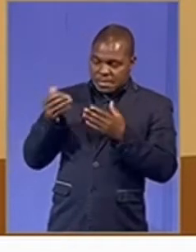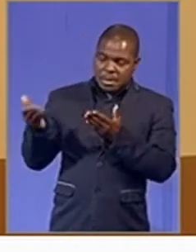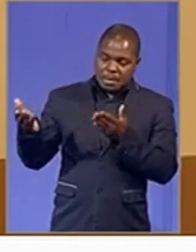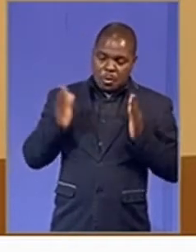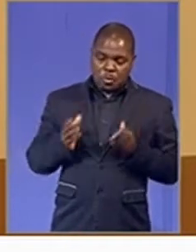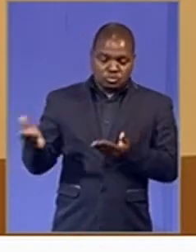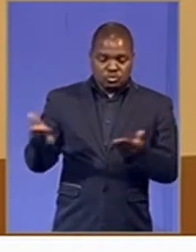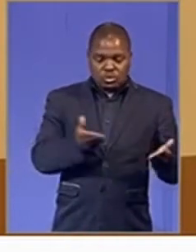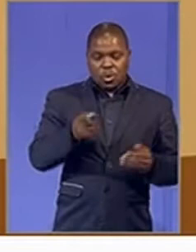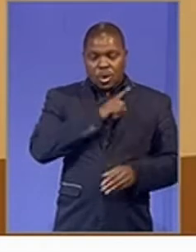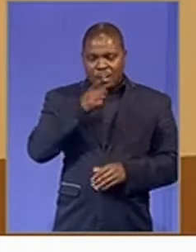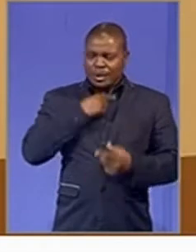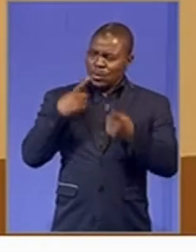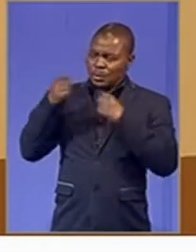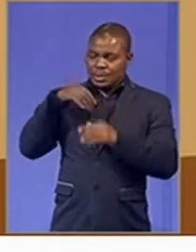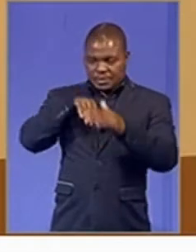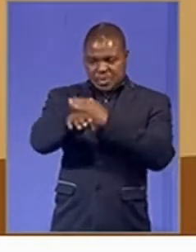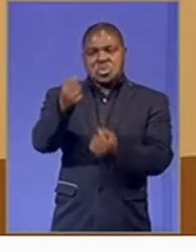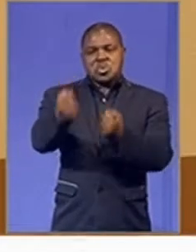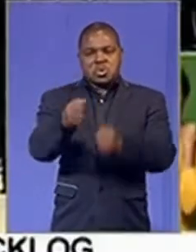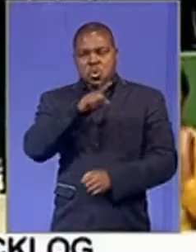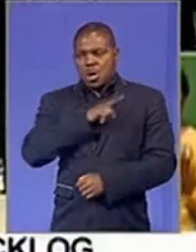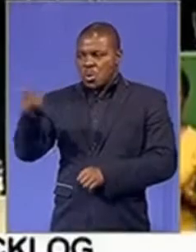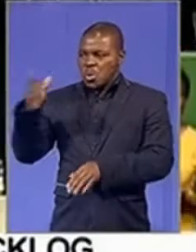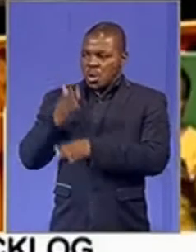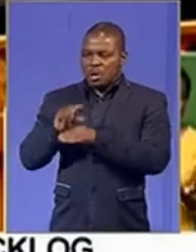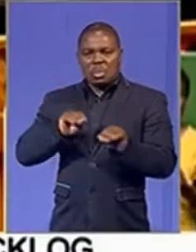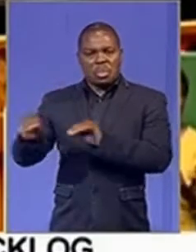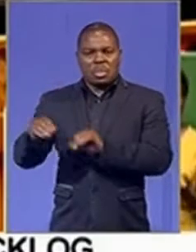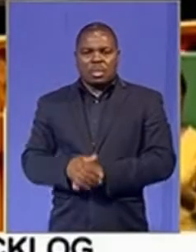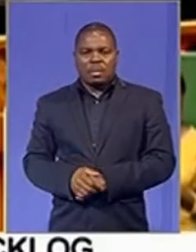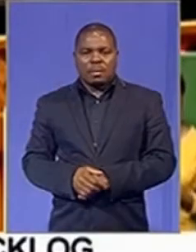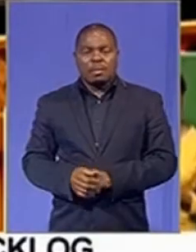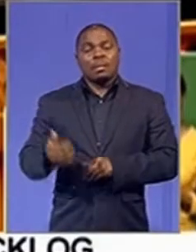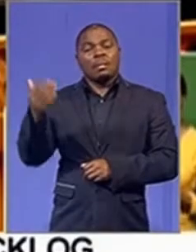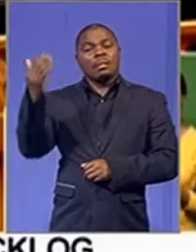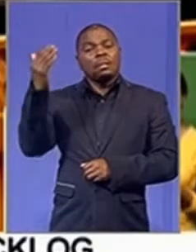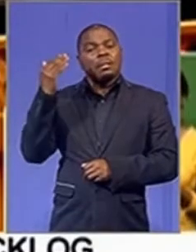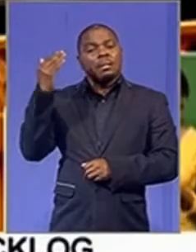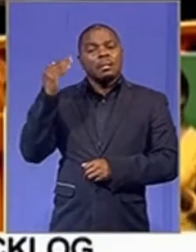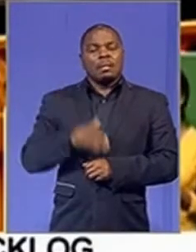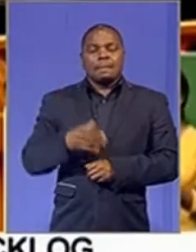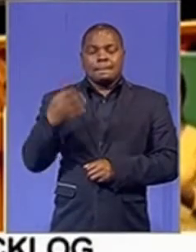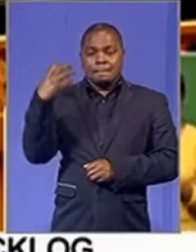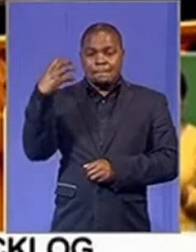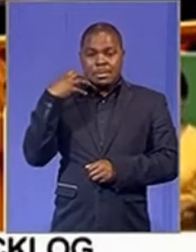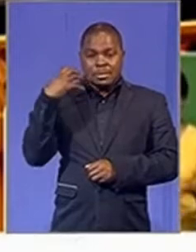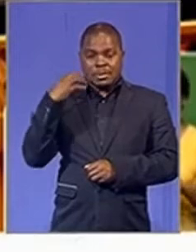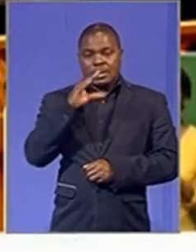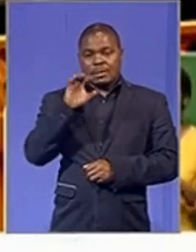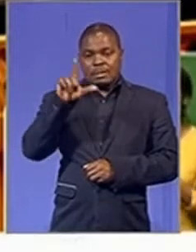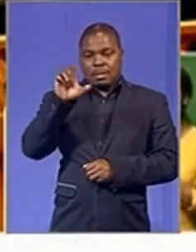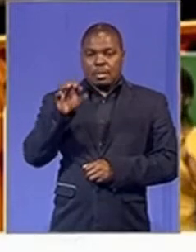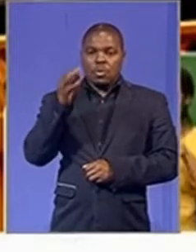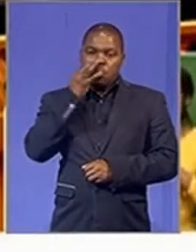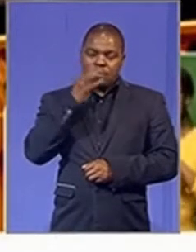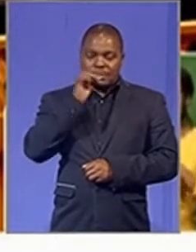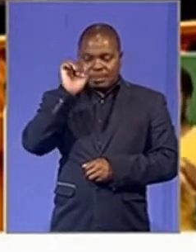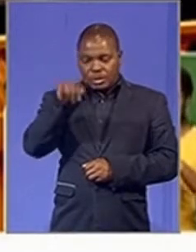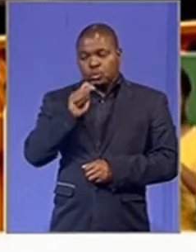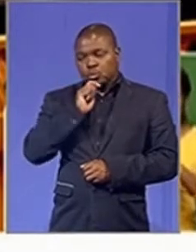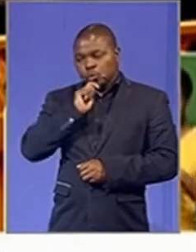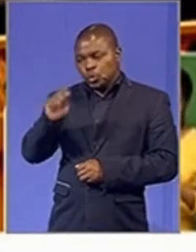to a judge why you're not doing your job. Mo malobeng tona ya sepodisi Bekicele o na amogela gore dipholo tsa di DNA di